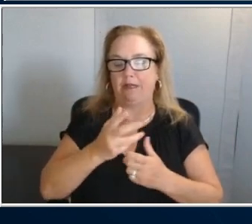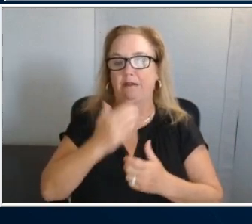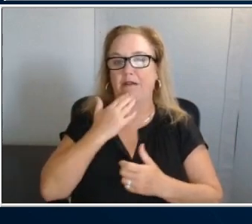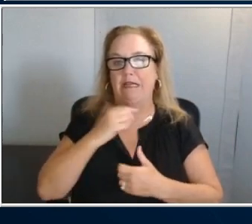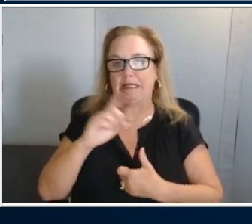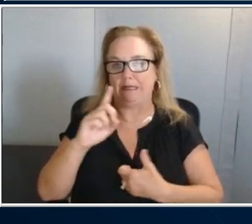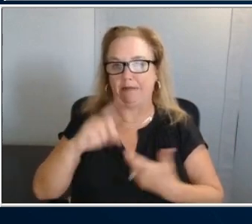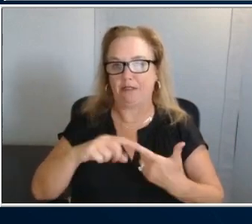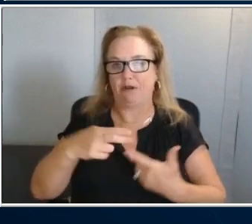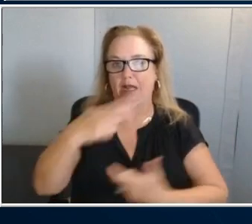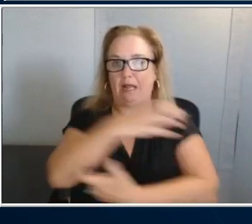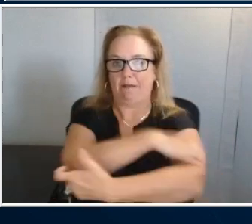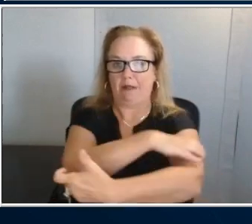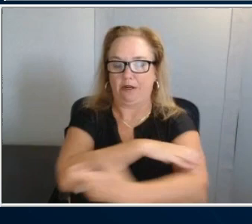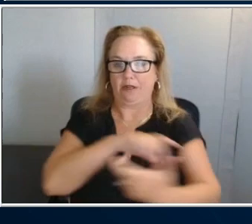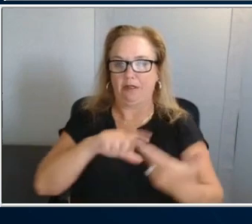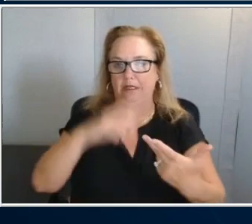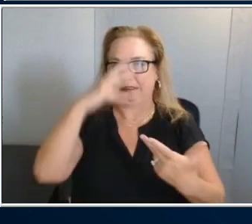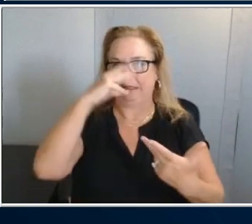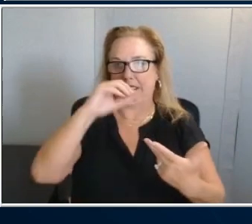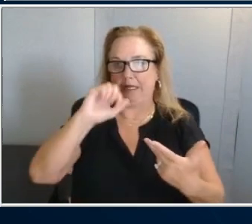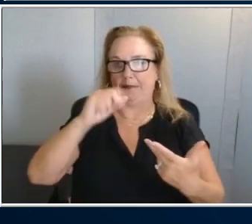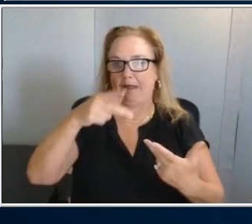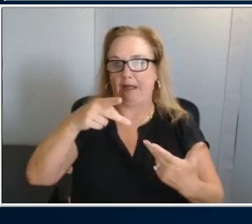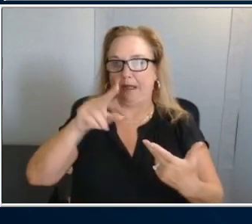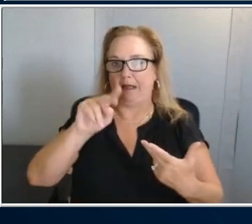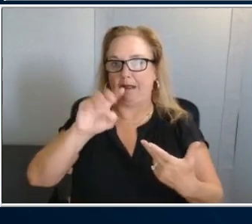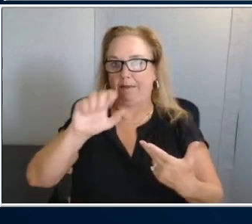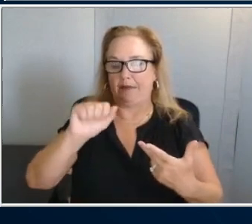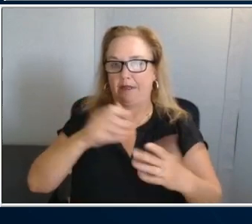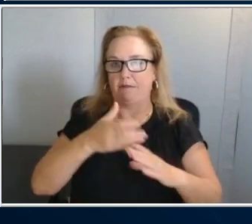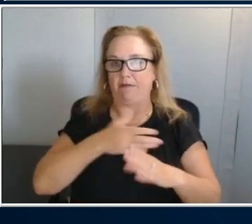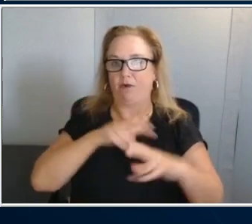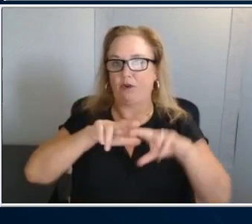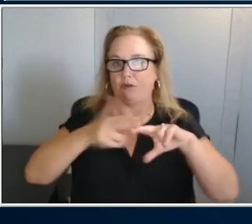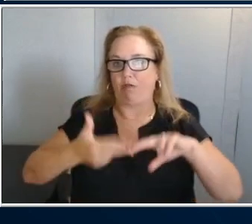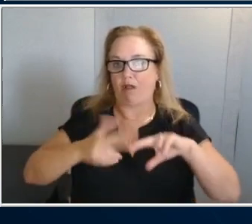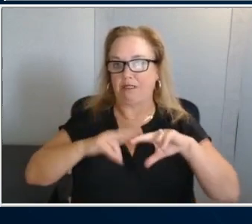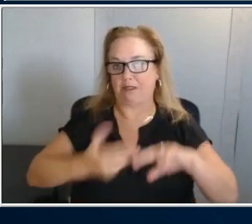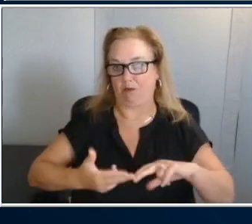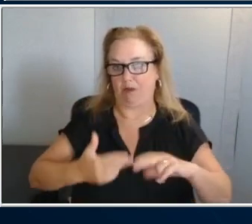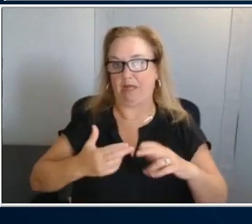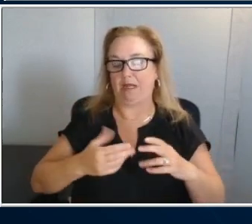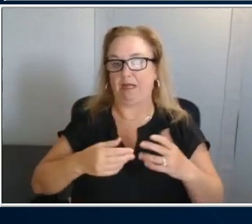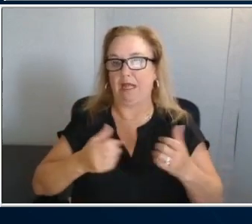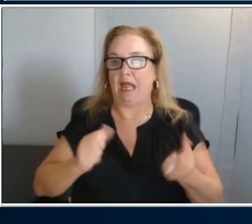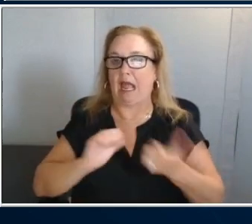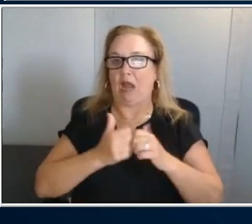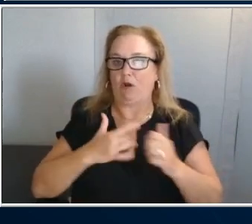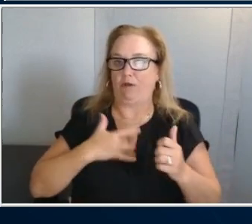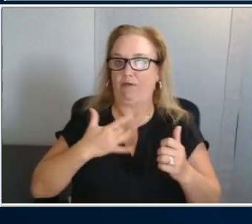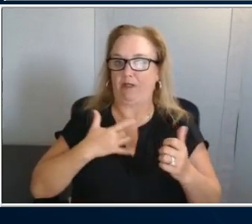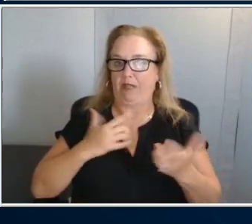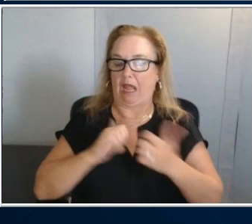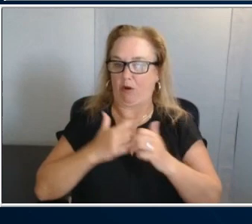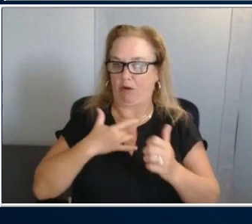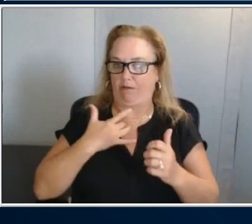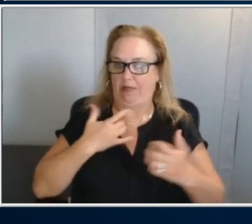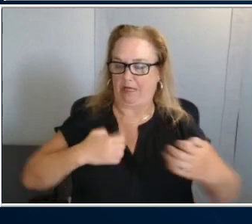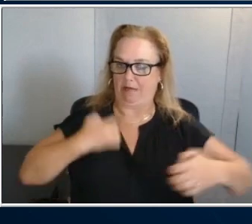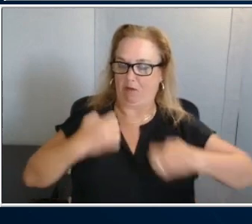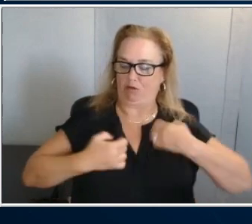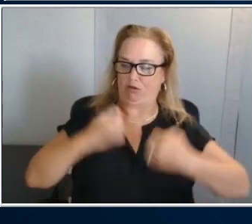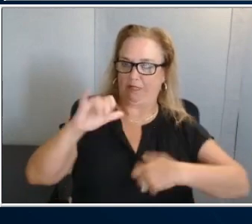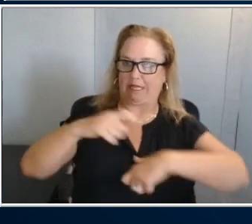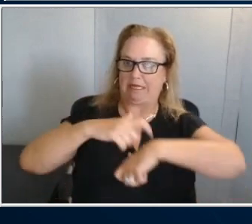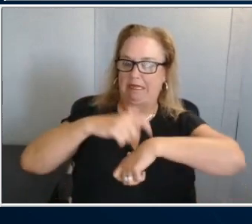high blood pressure, sleep apnea. That was before you lost the weight. How are you feeling? How were you feeling emotionally? I bet that was